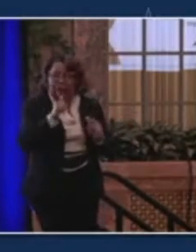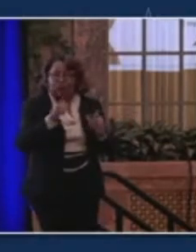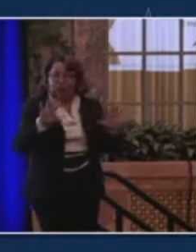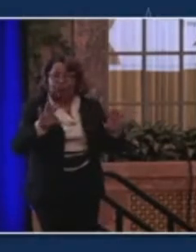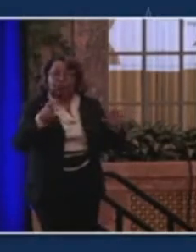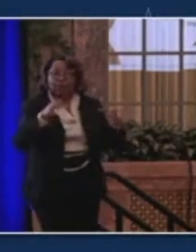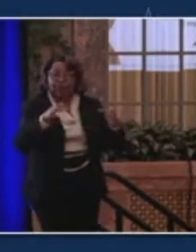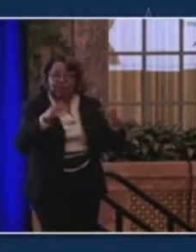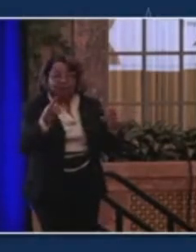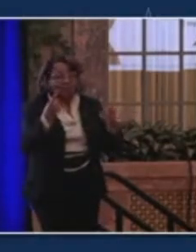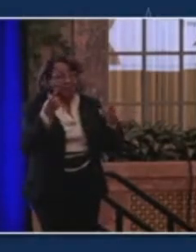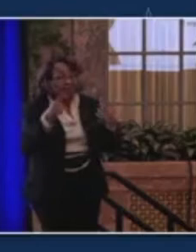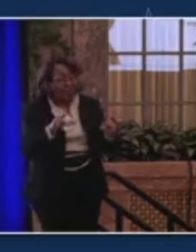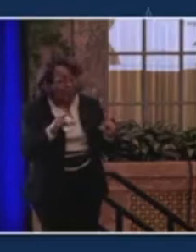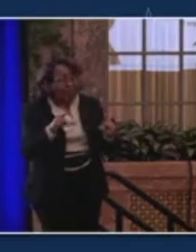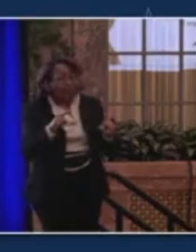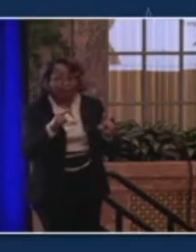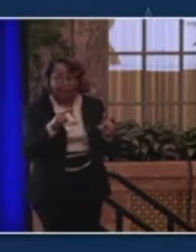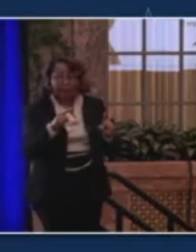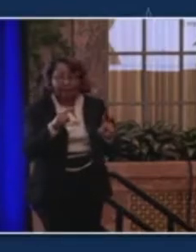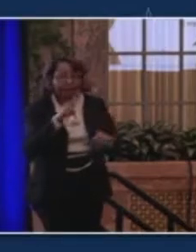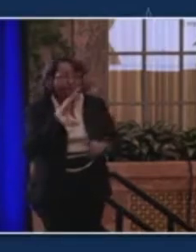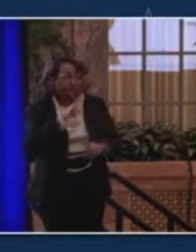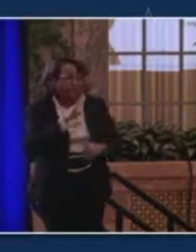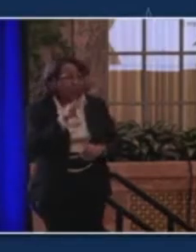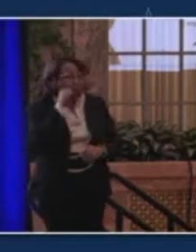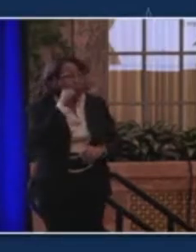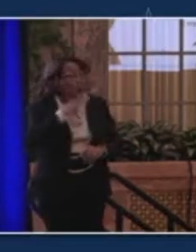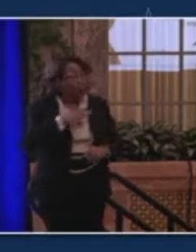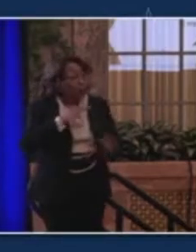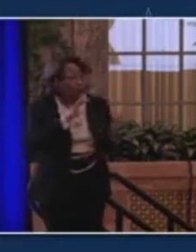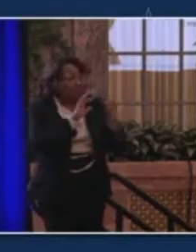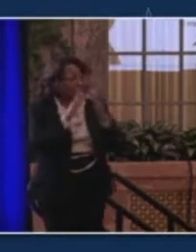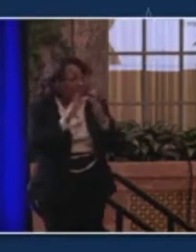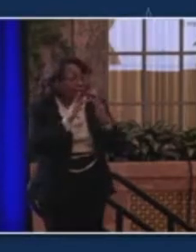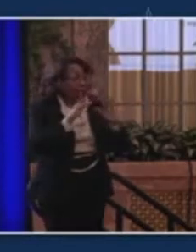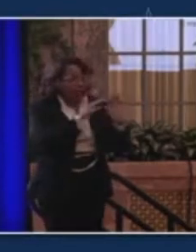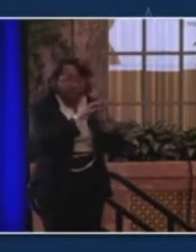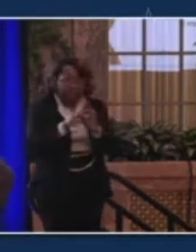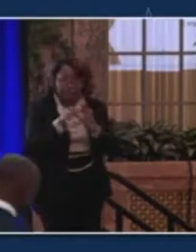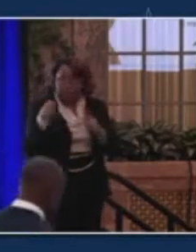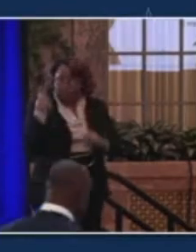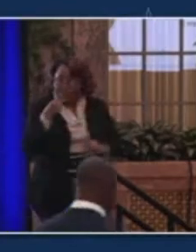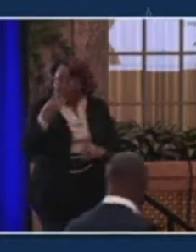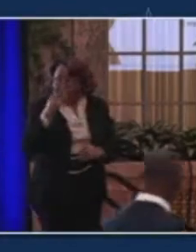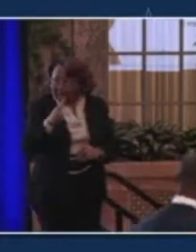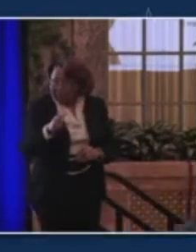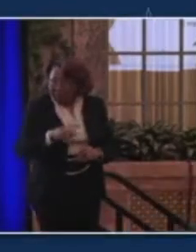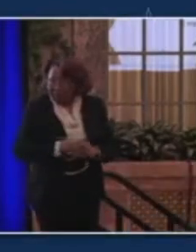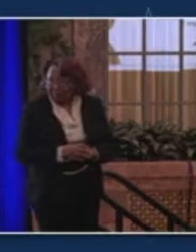coalition happened to have been the Women's Network for Harold.